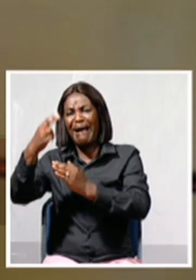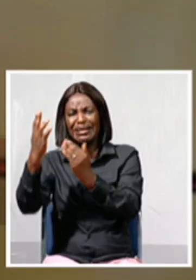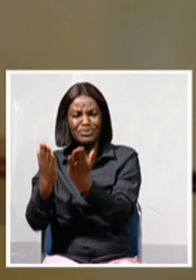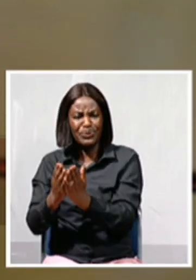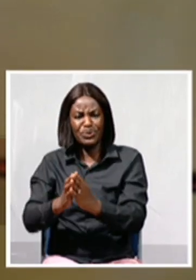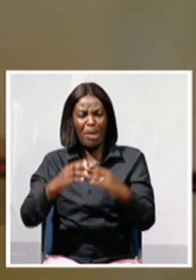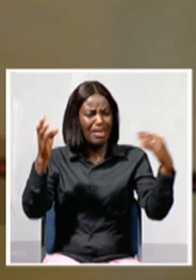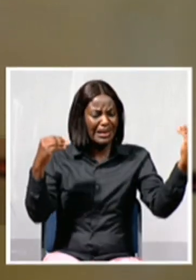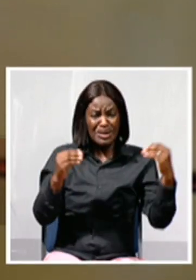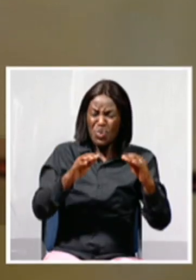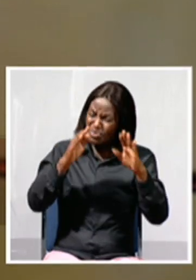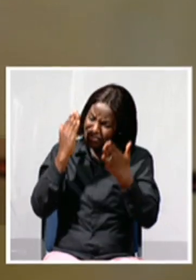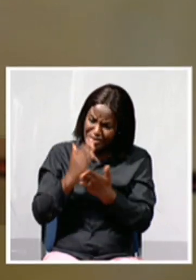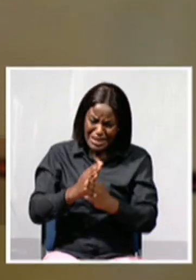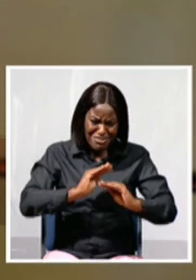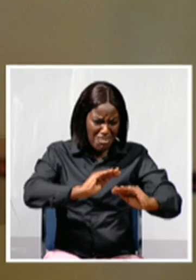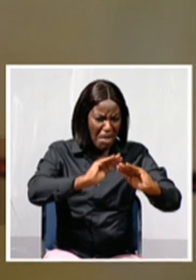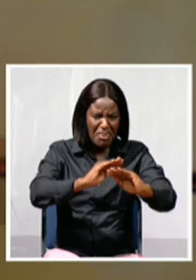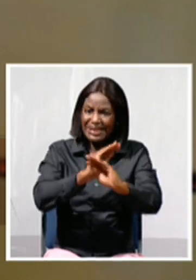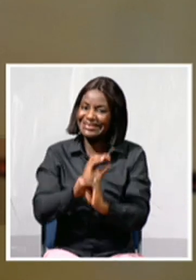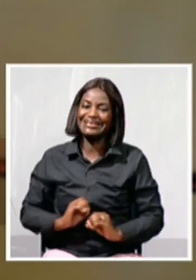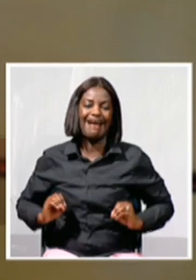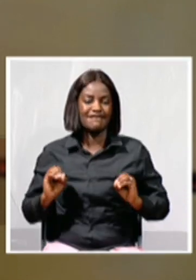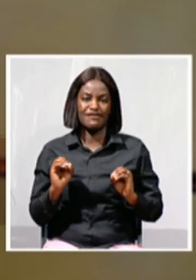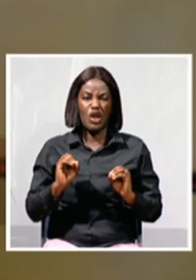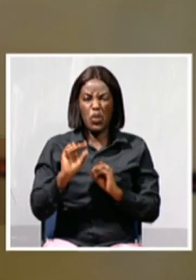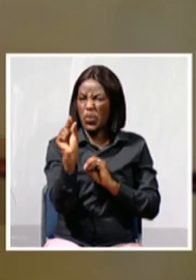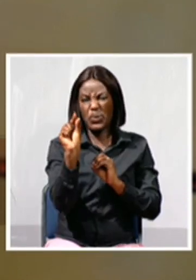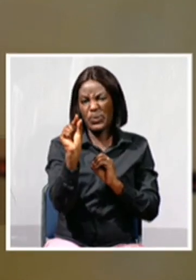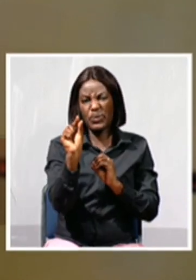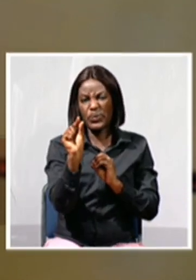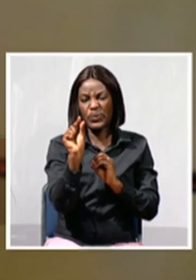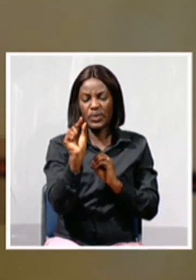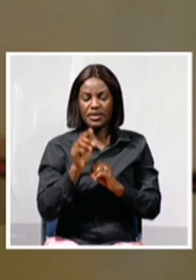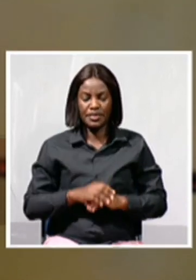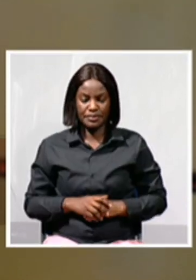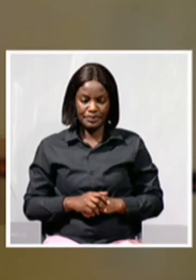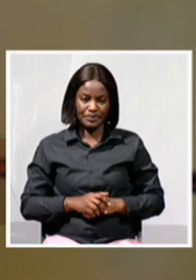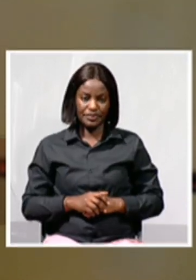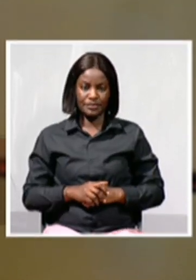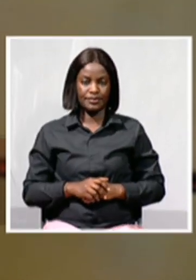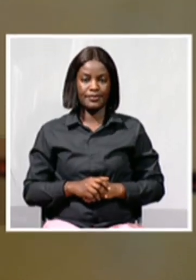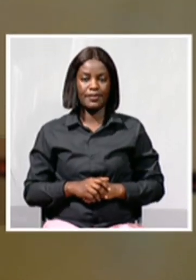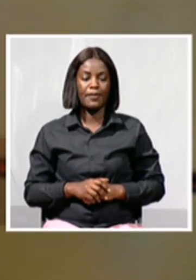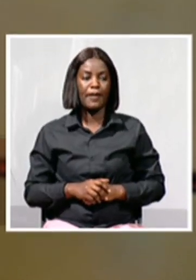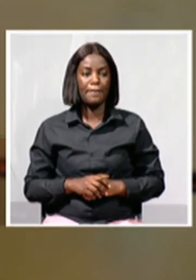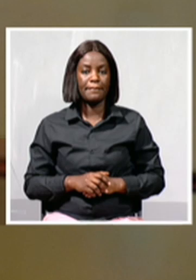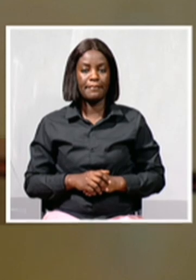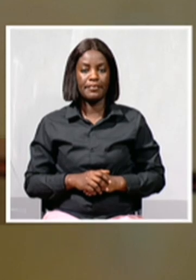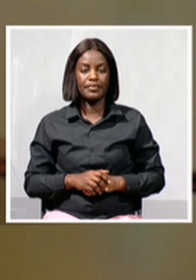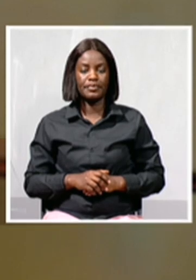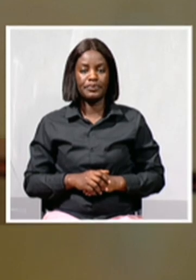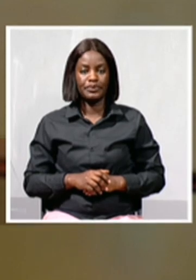about and why do we vote. It's not a mechanic process. It has value. Thank you, Doctor.